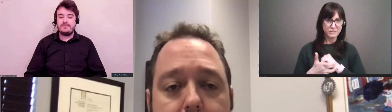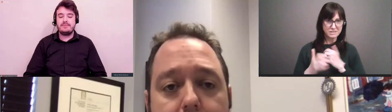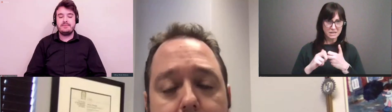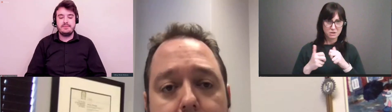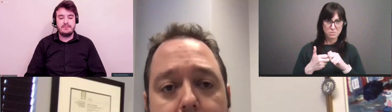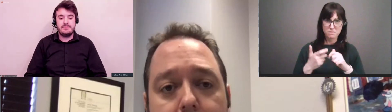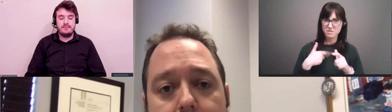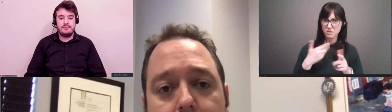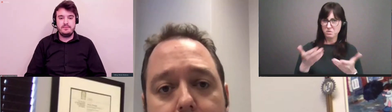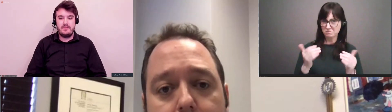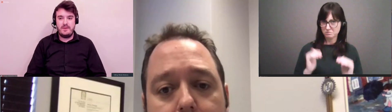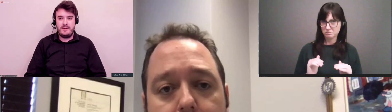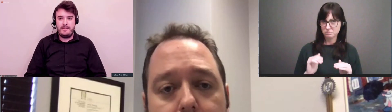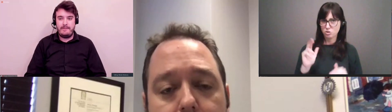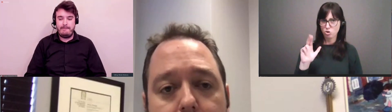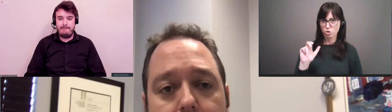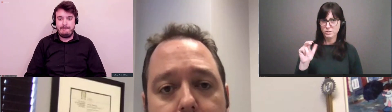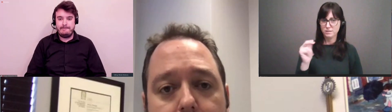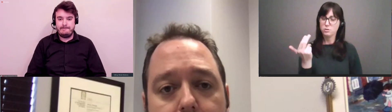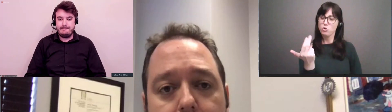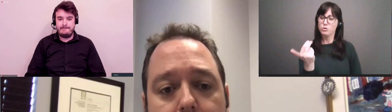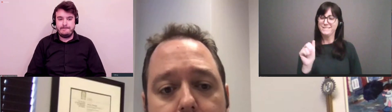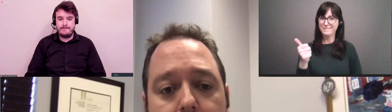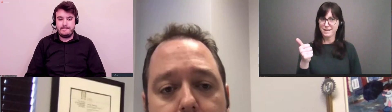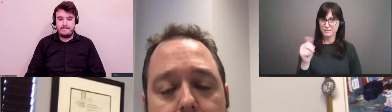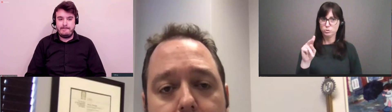we'll proceed to go to 1310 at this time.